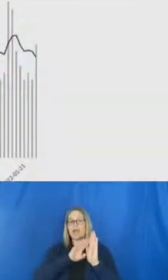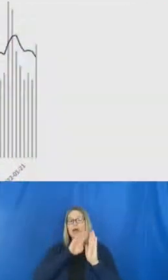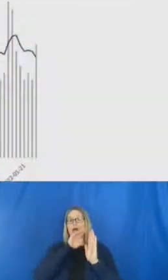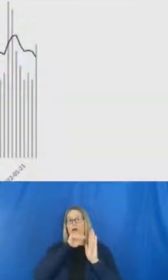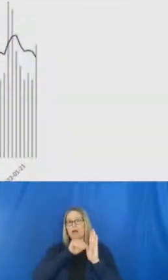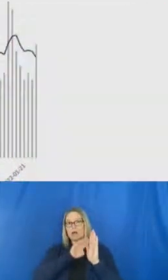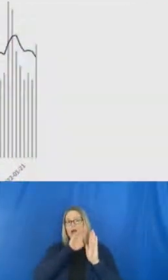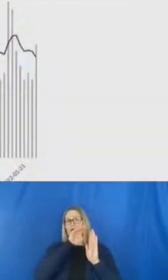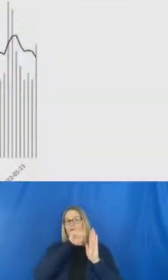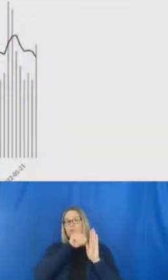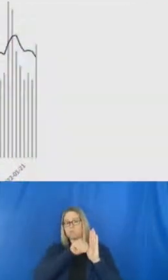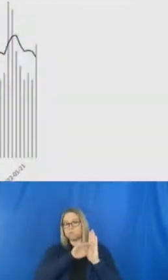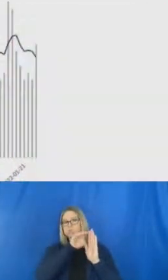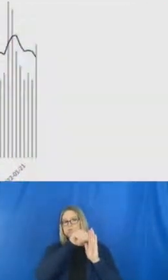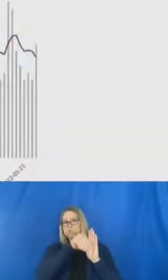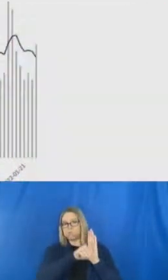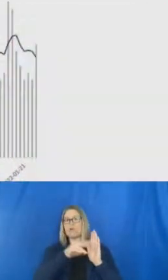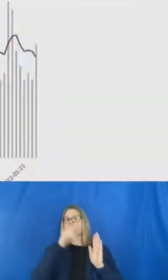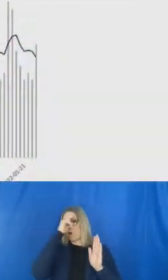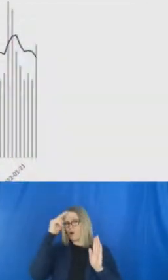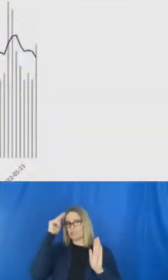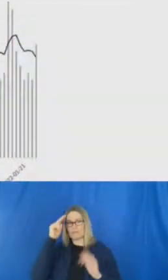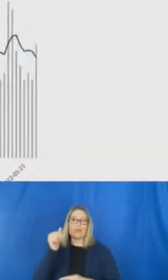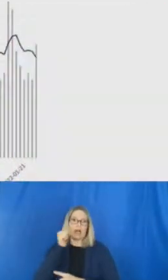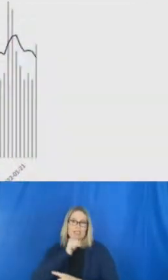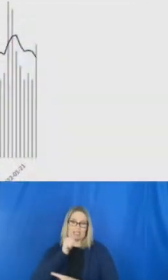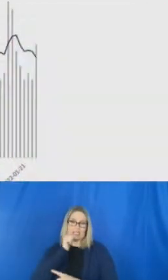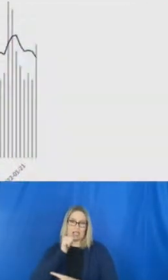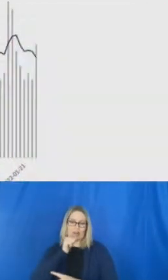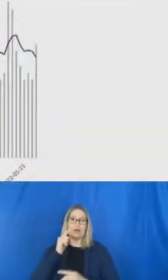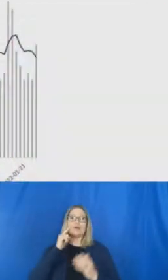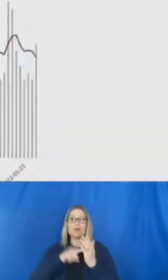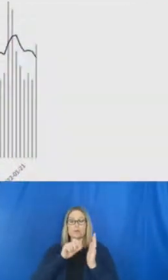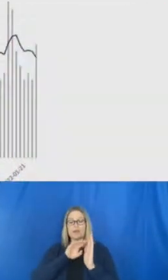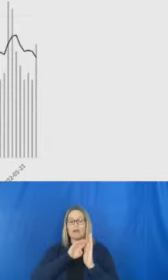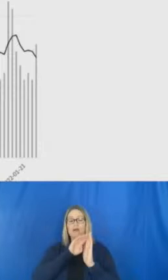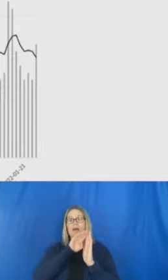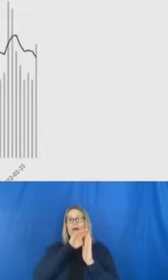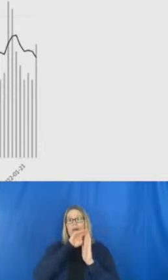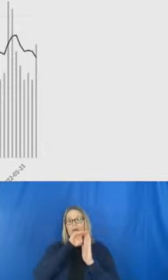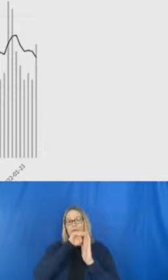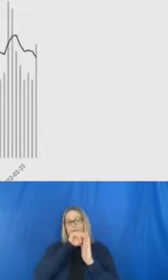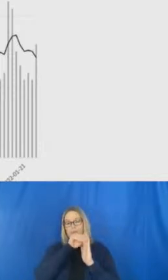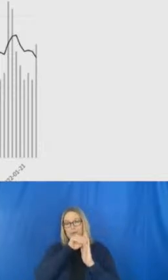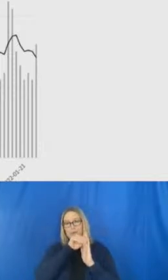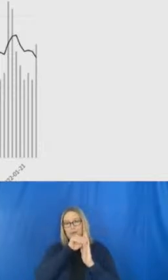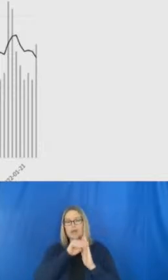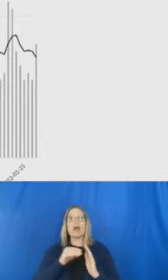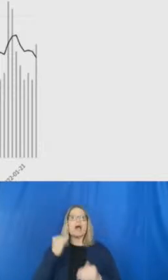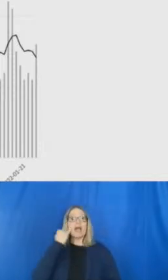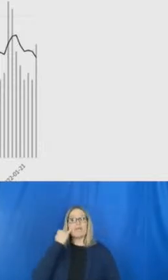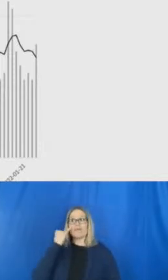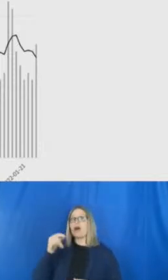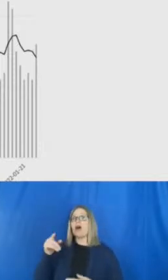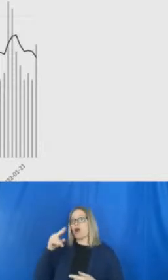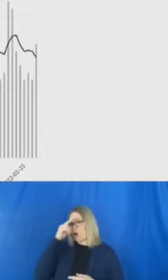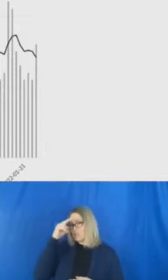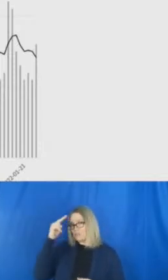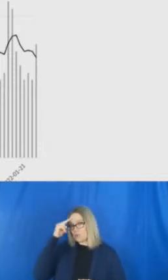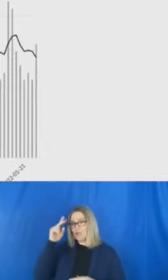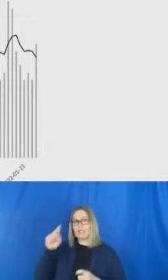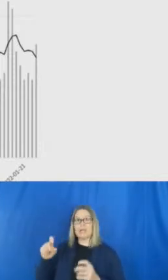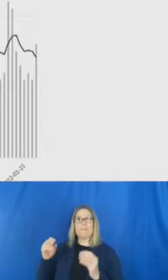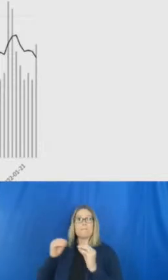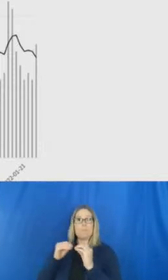for COVID-19. So while any patient with COVID-19 requires special attention, We know that many of our